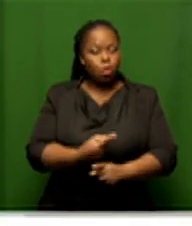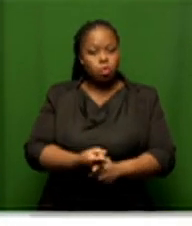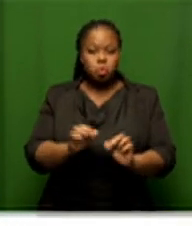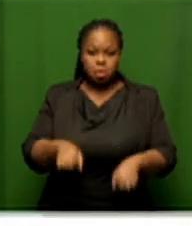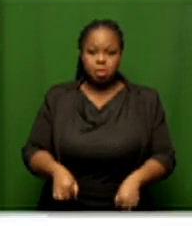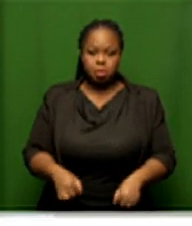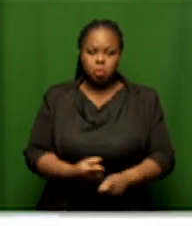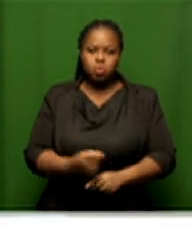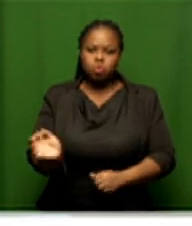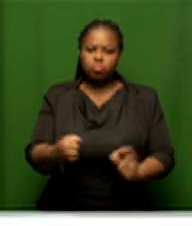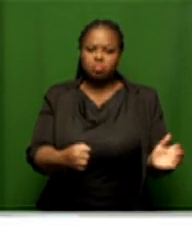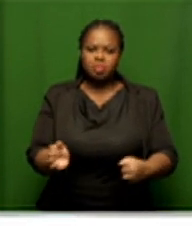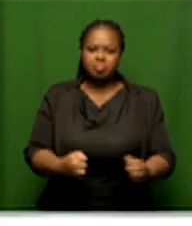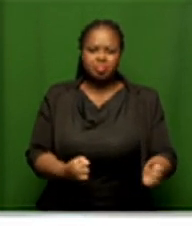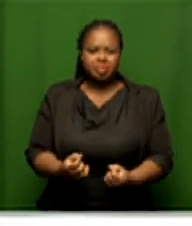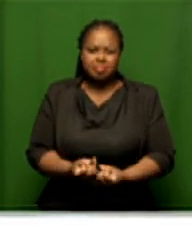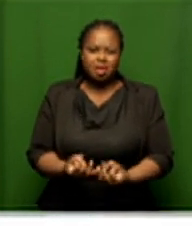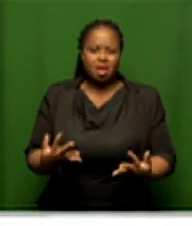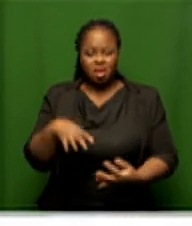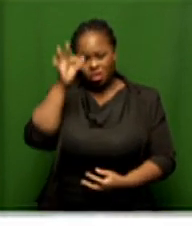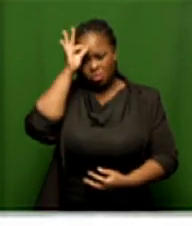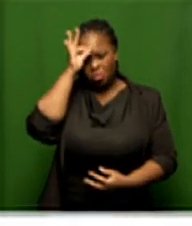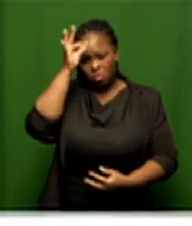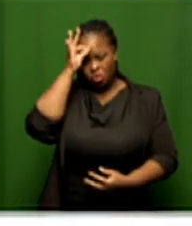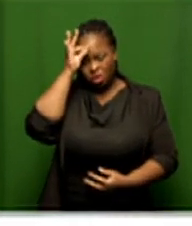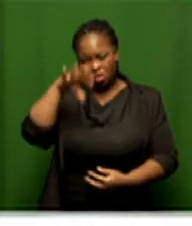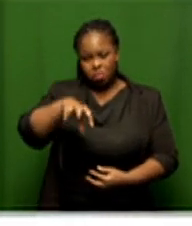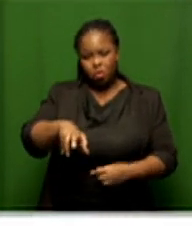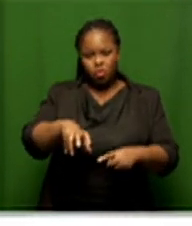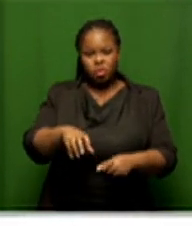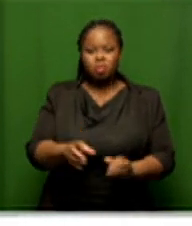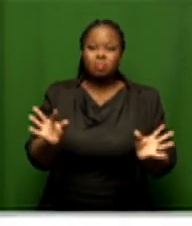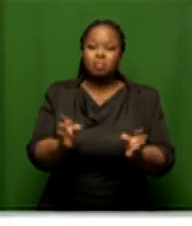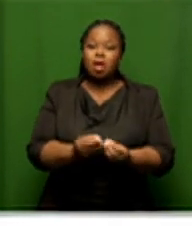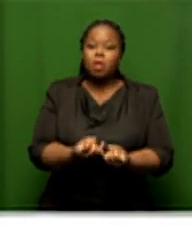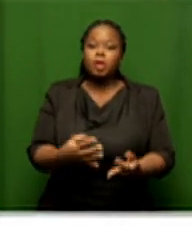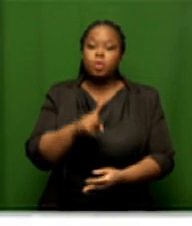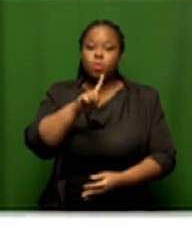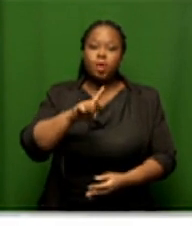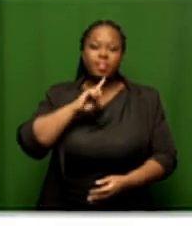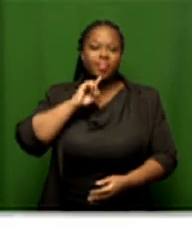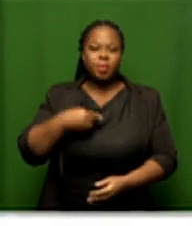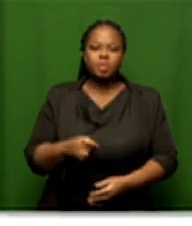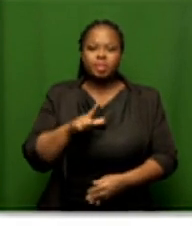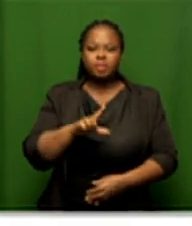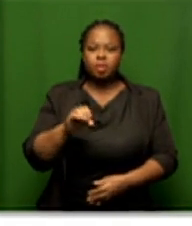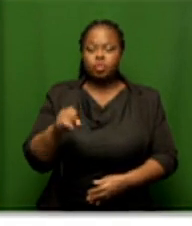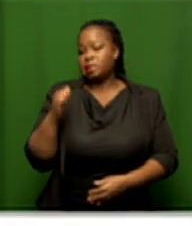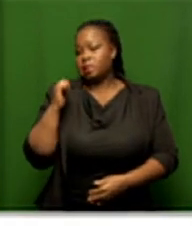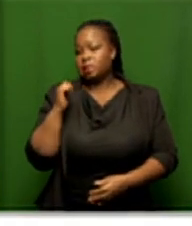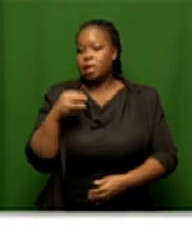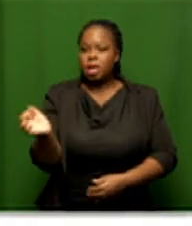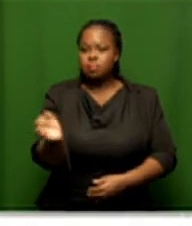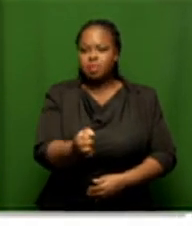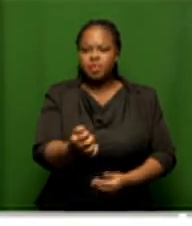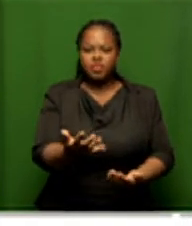They have deployed scores of police officers across the province, with 1,700 that were deployed, in fact, yesterday,